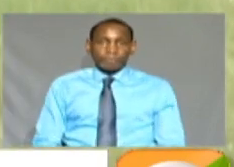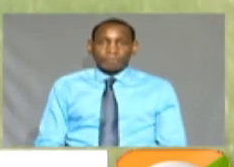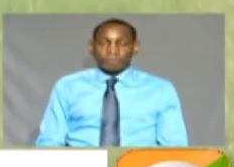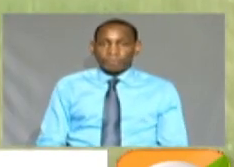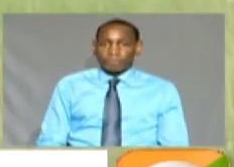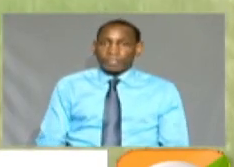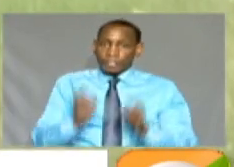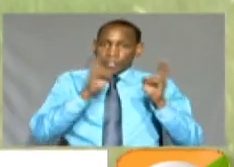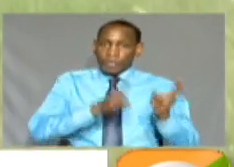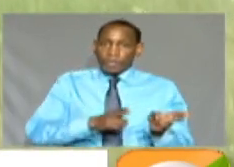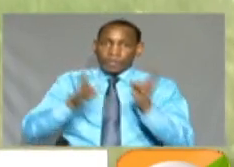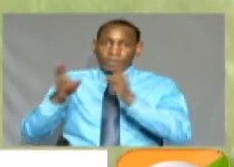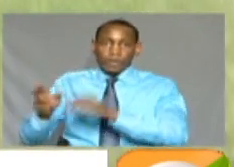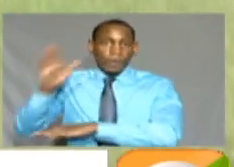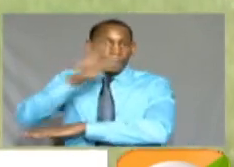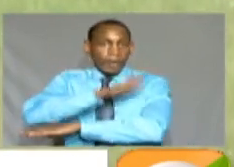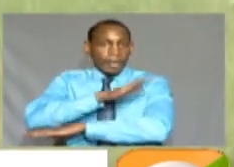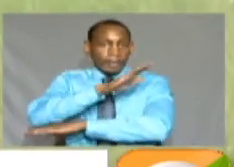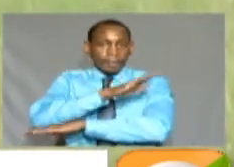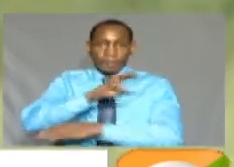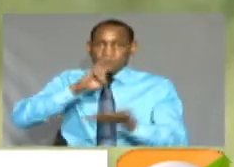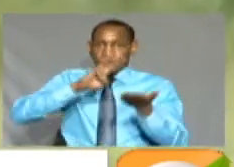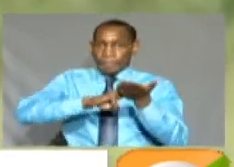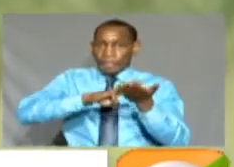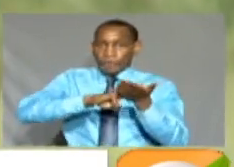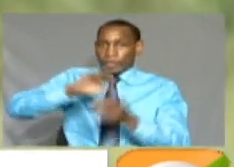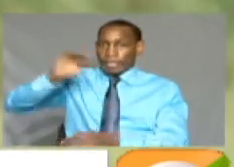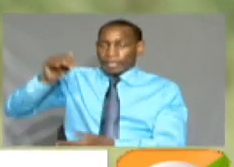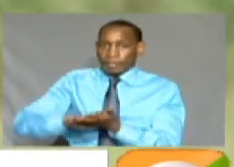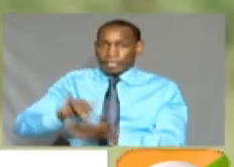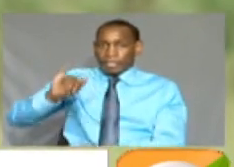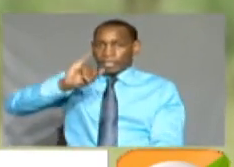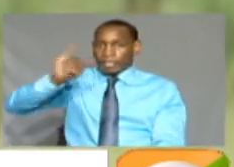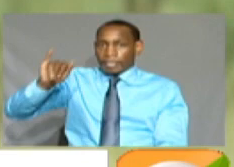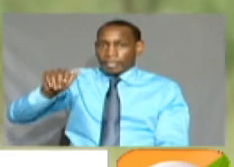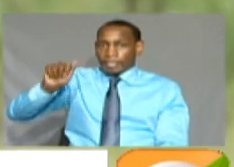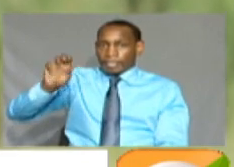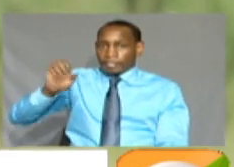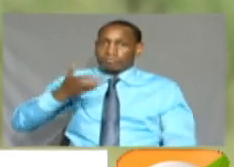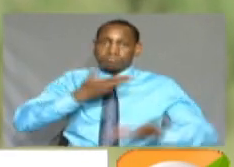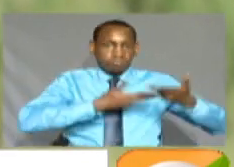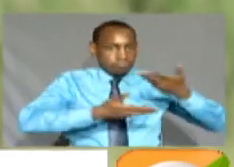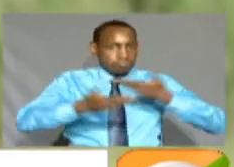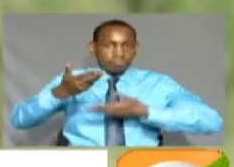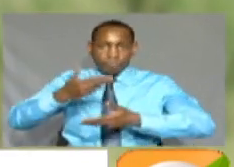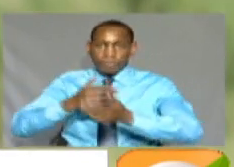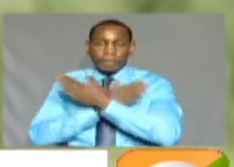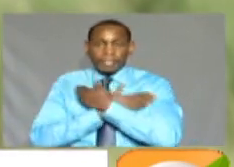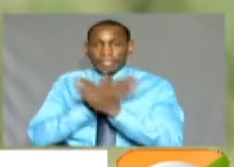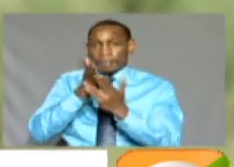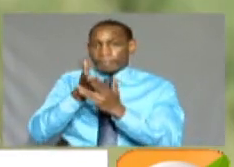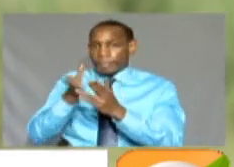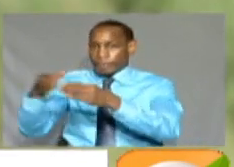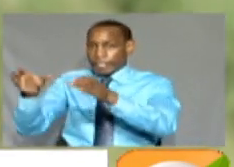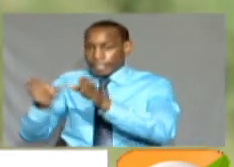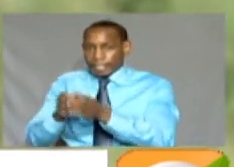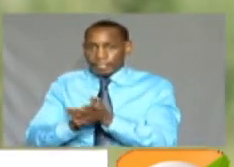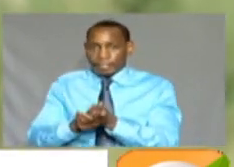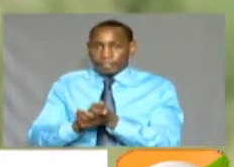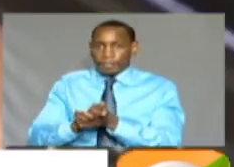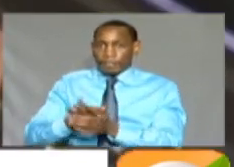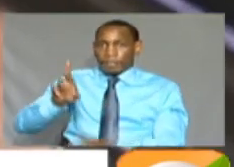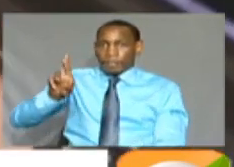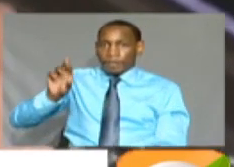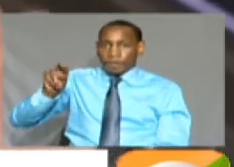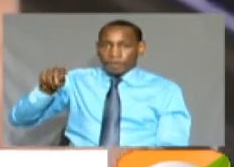It's a typical afternoon in Migori County. Jane chats up a few friends in between classes at Rongo